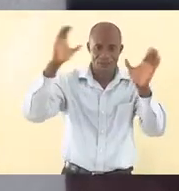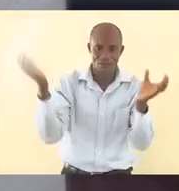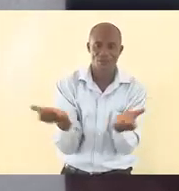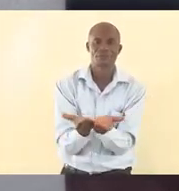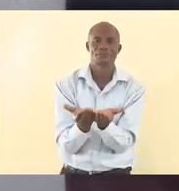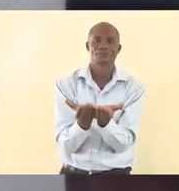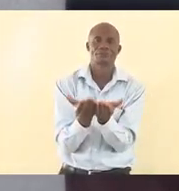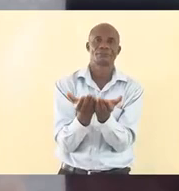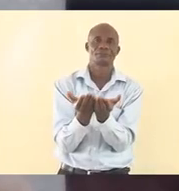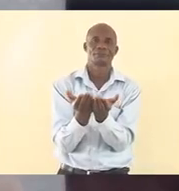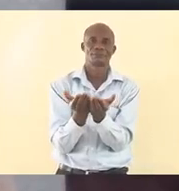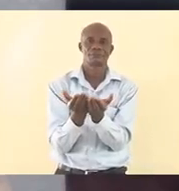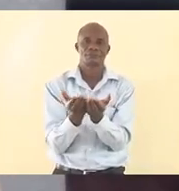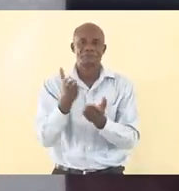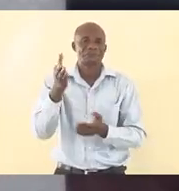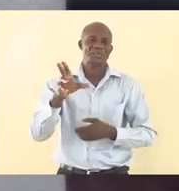There is no provision for